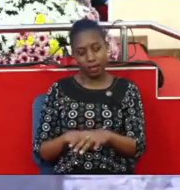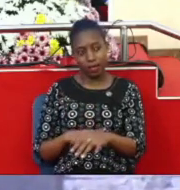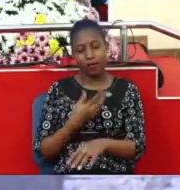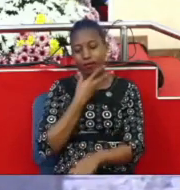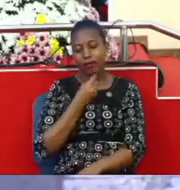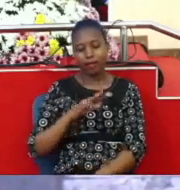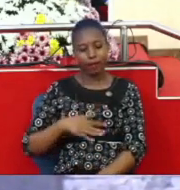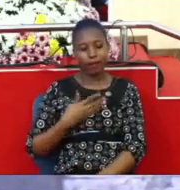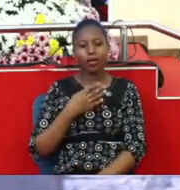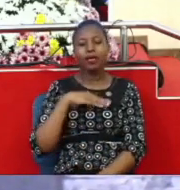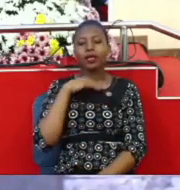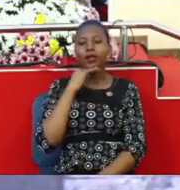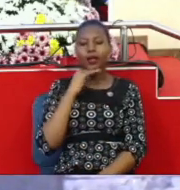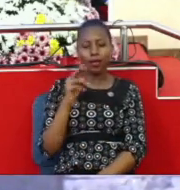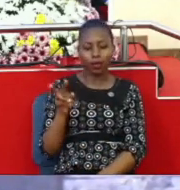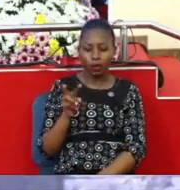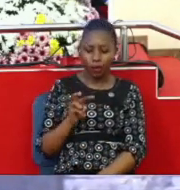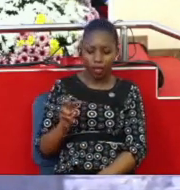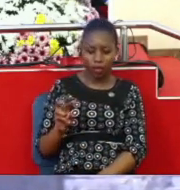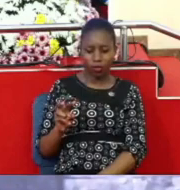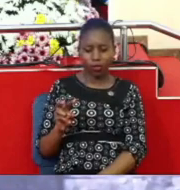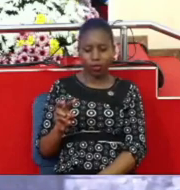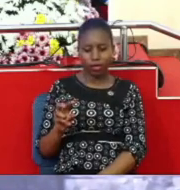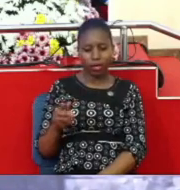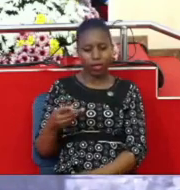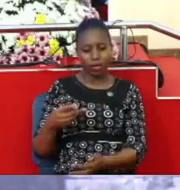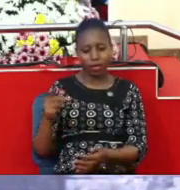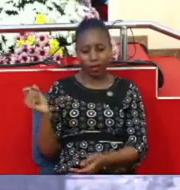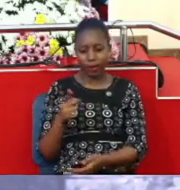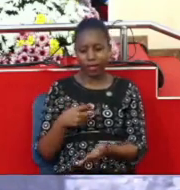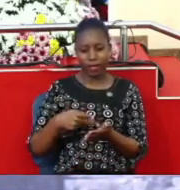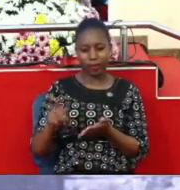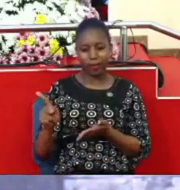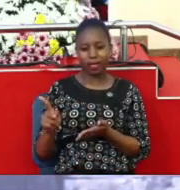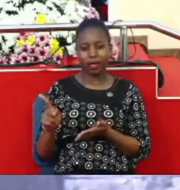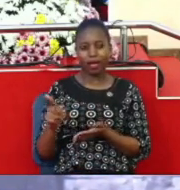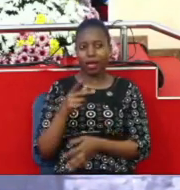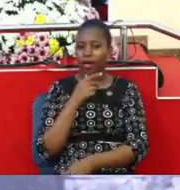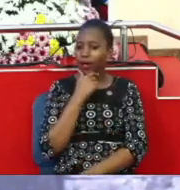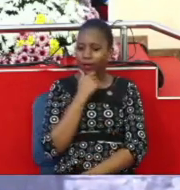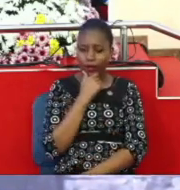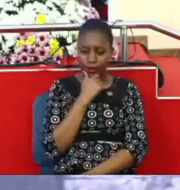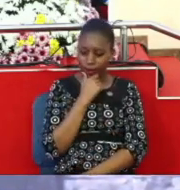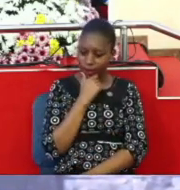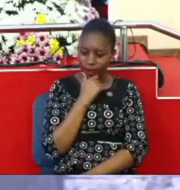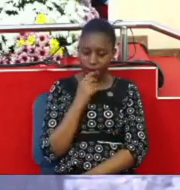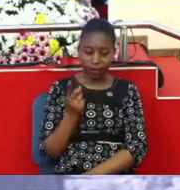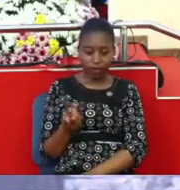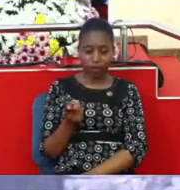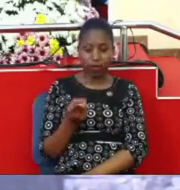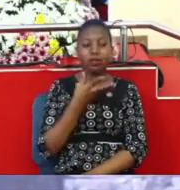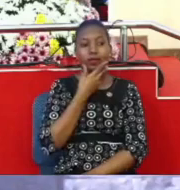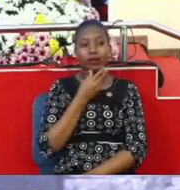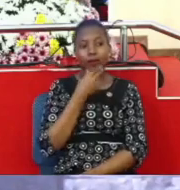discovered that man was a man of faith. Because even before he died, a few months before he died, he told me he was going